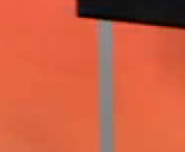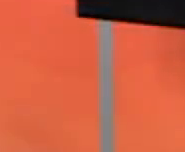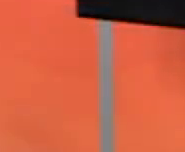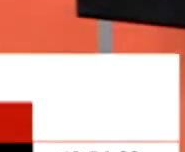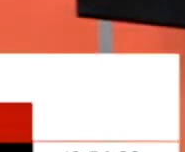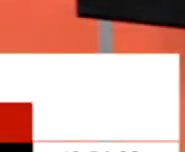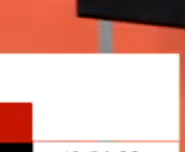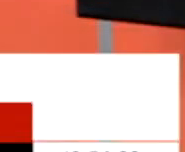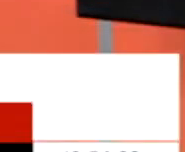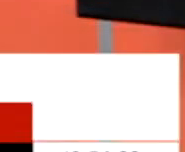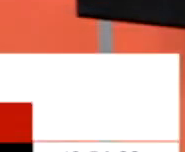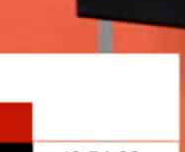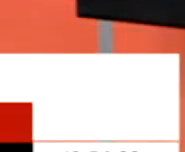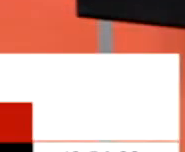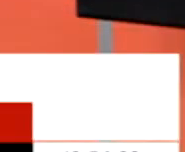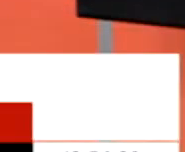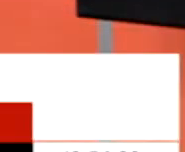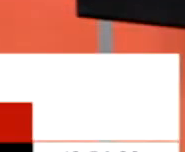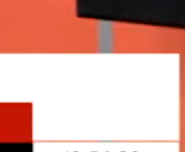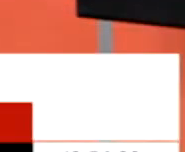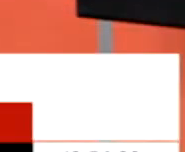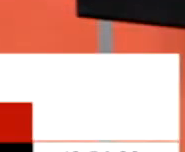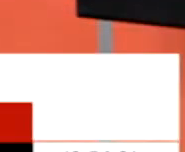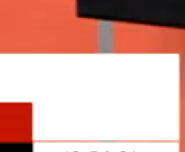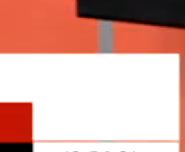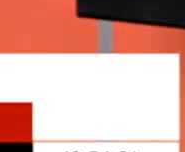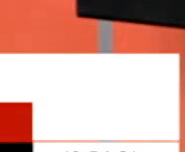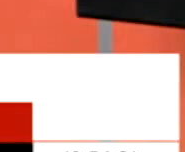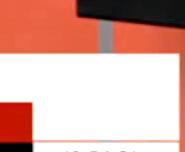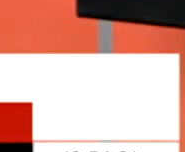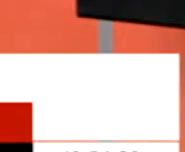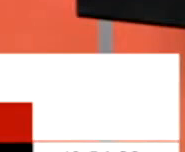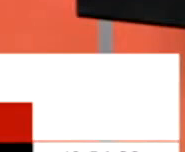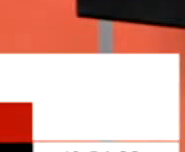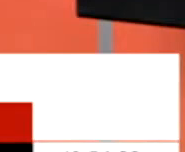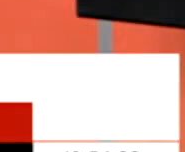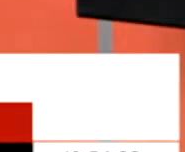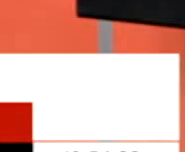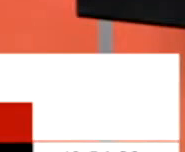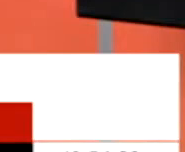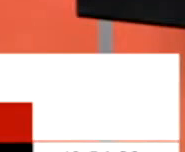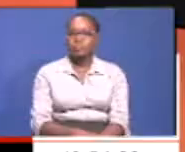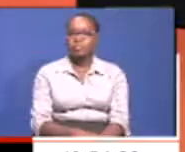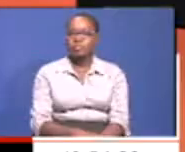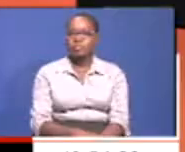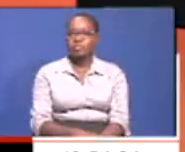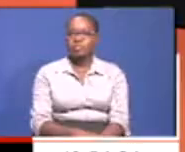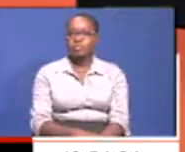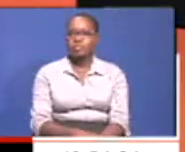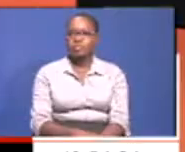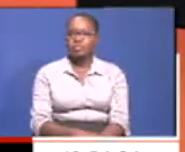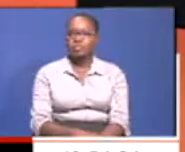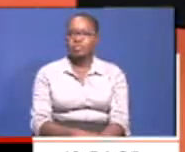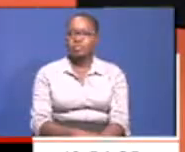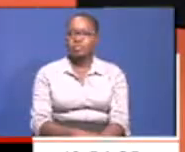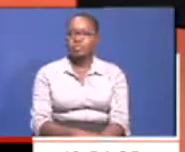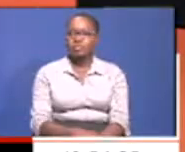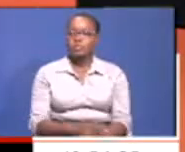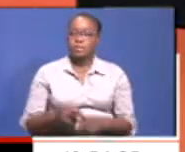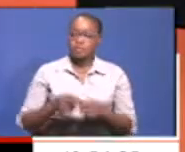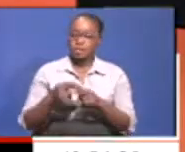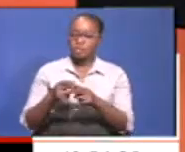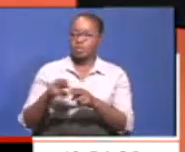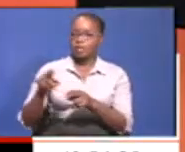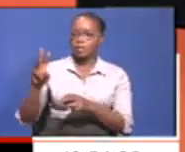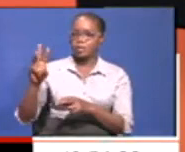Welcome back to Sports Check on this Monday morning. It is the 20th day of June 2022. My name is